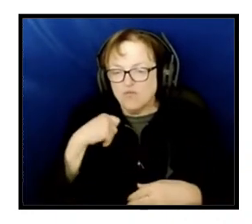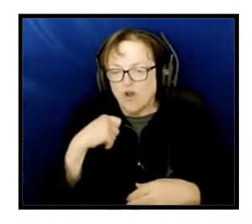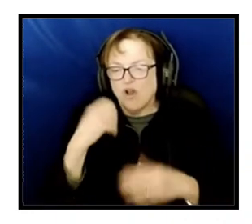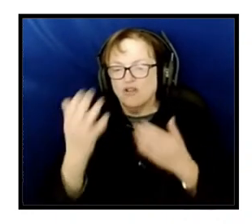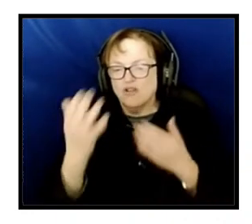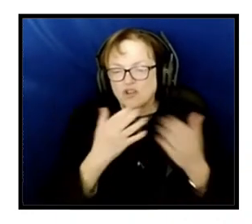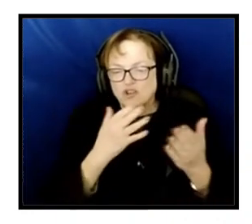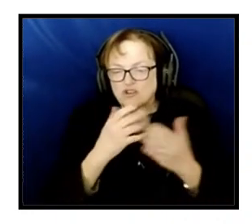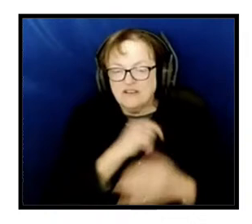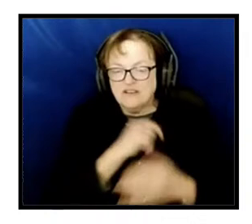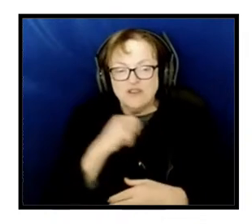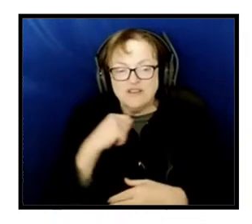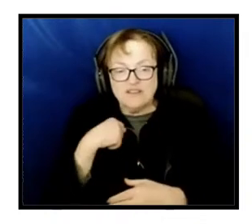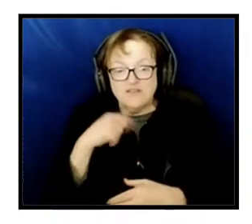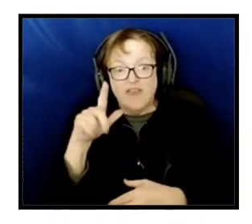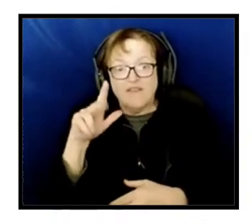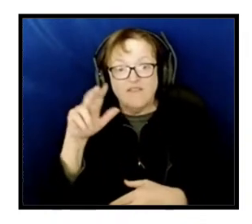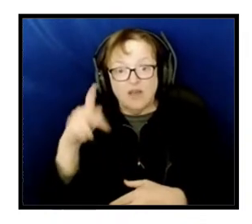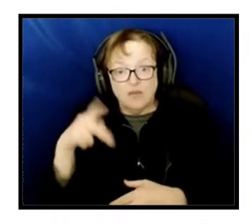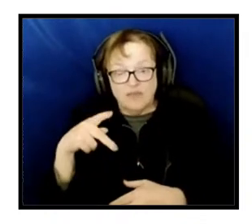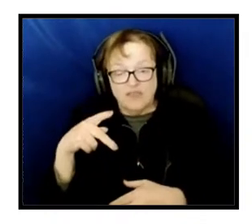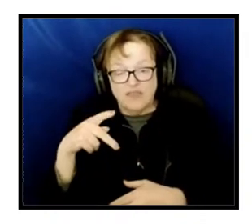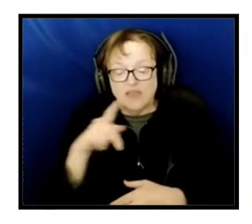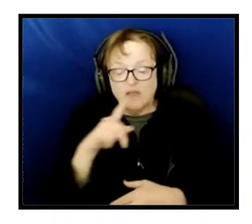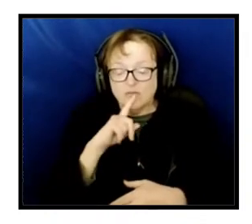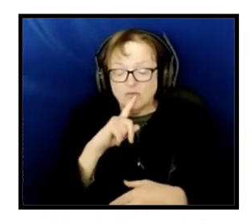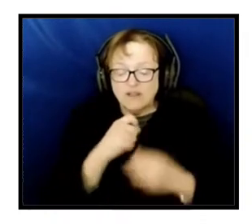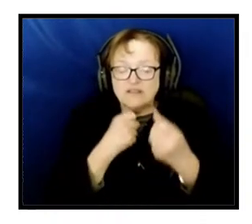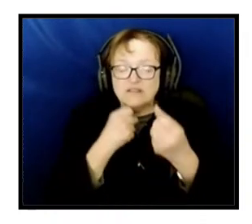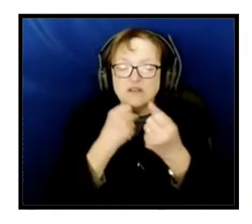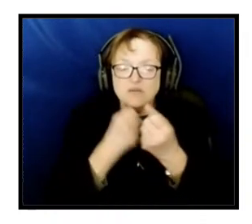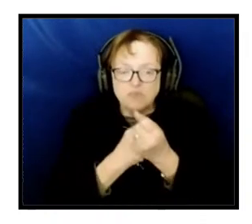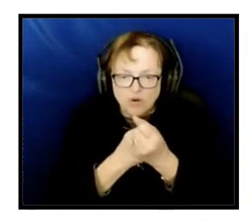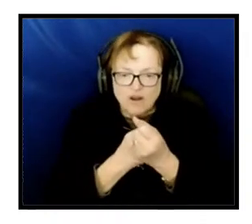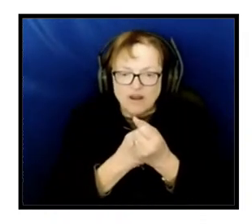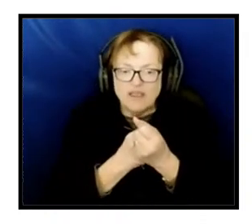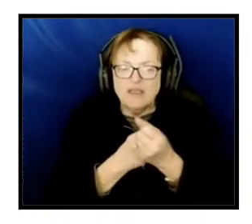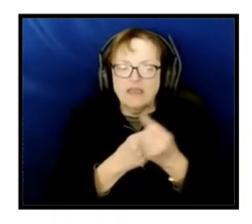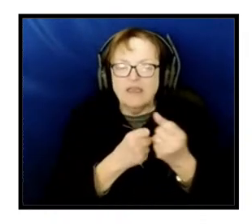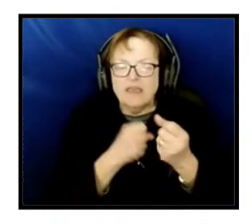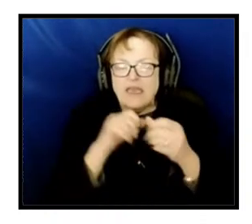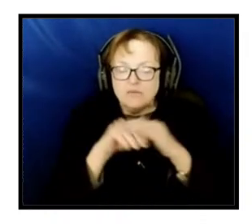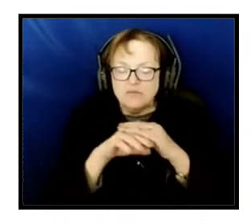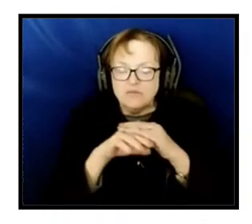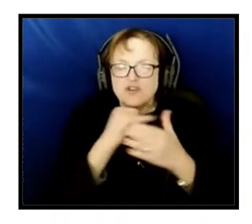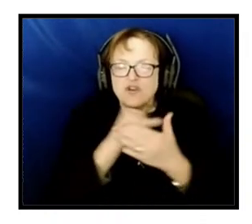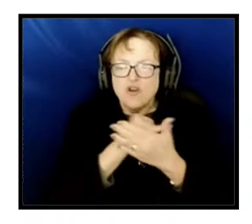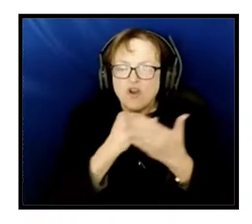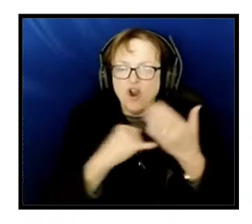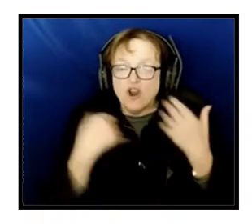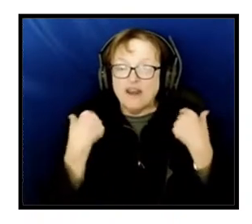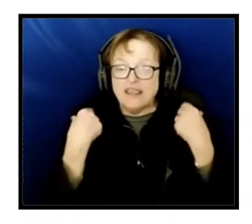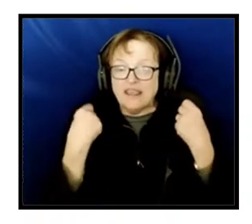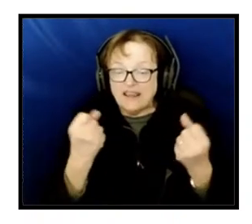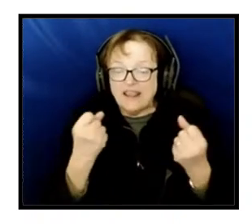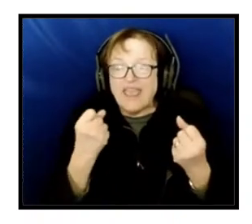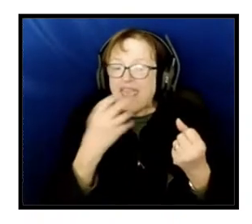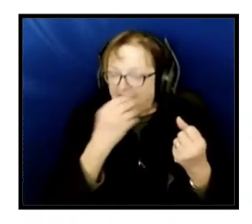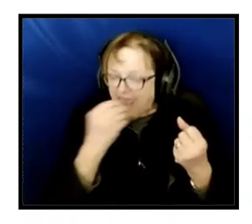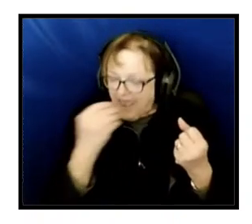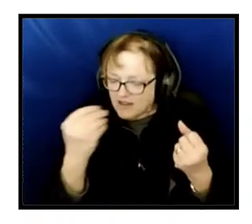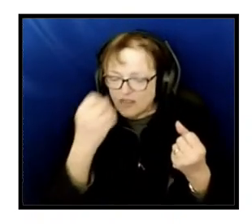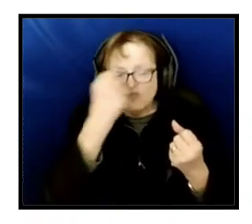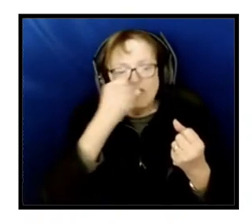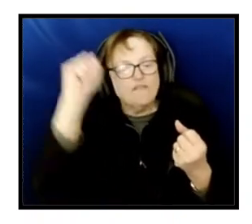trustee of the LP and so supportive of their mission to bring art and healing, and yes, even the revolution to